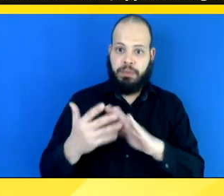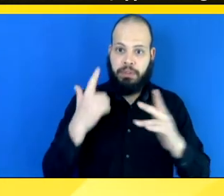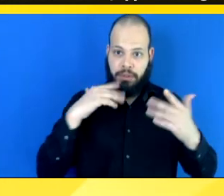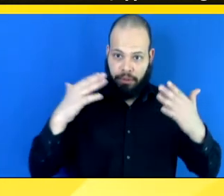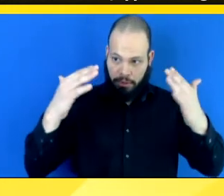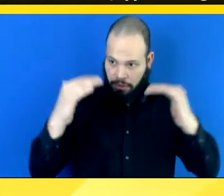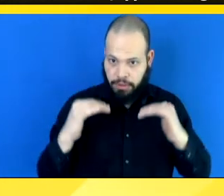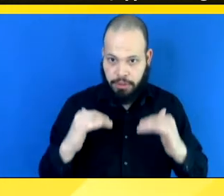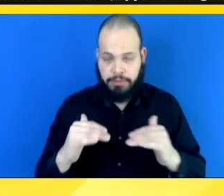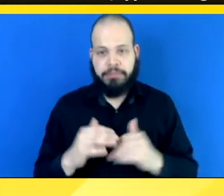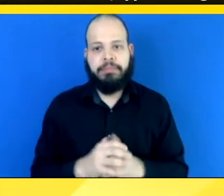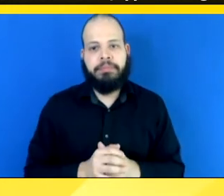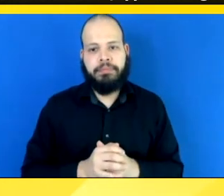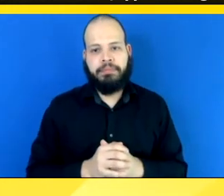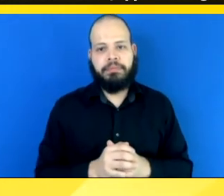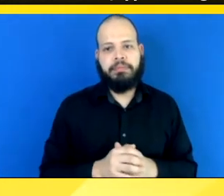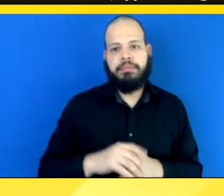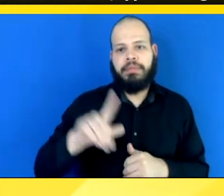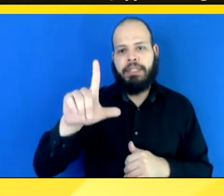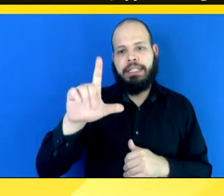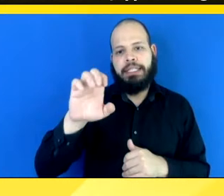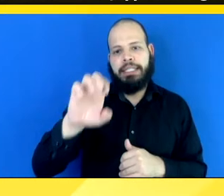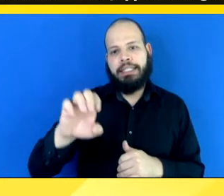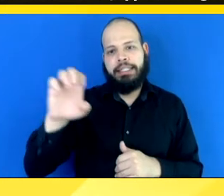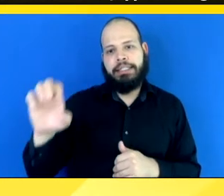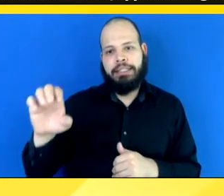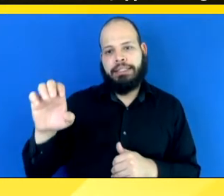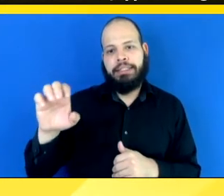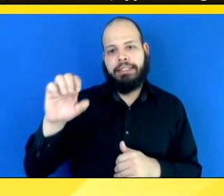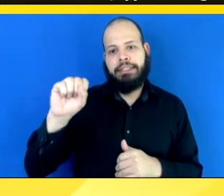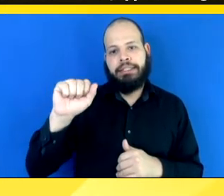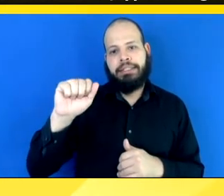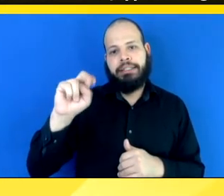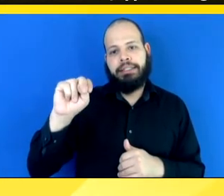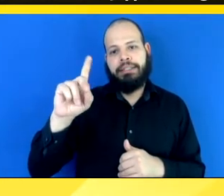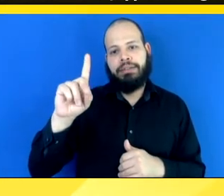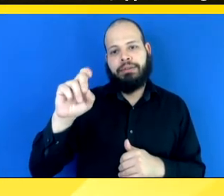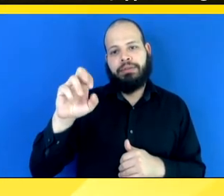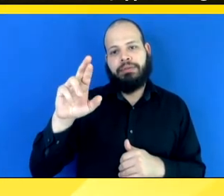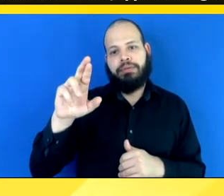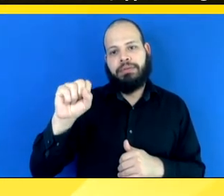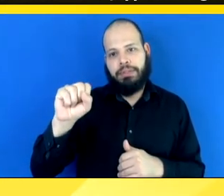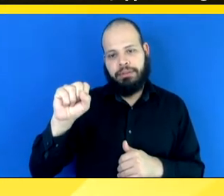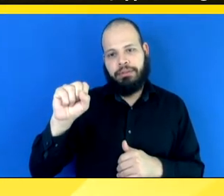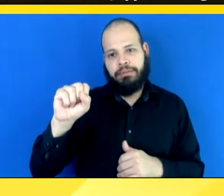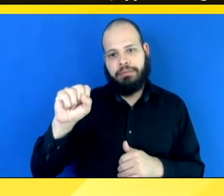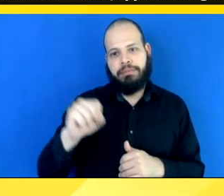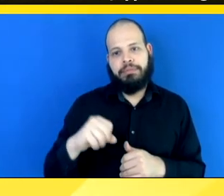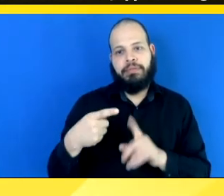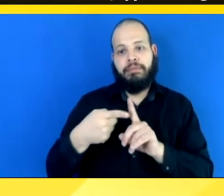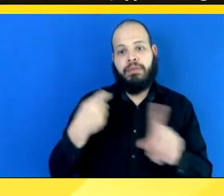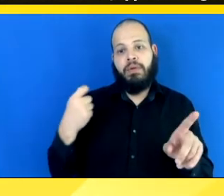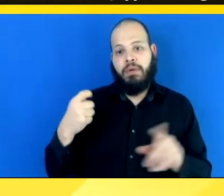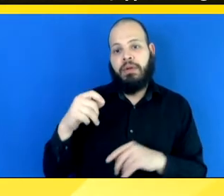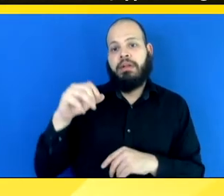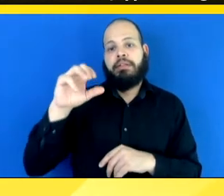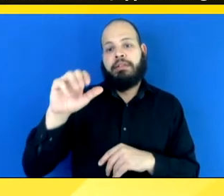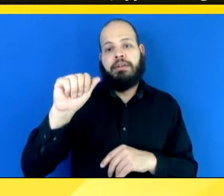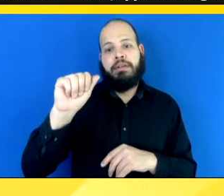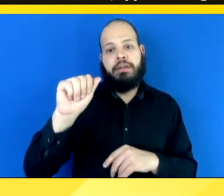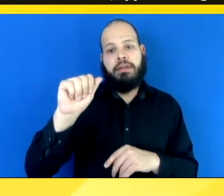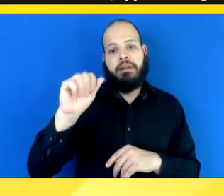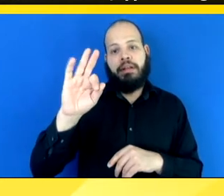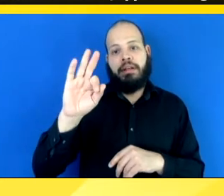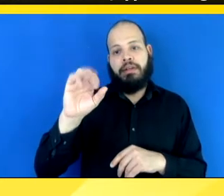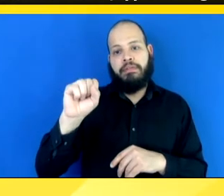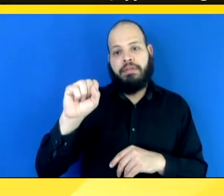the American Federation of State, County, and Municipal Employees, to speak. Lee has shown his support